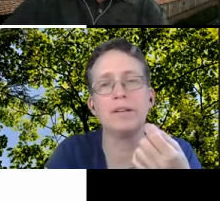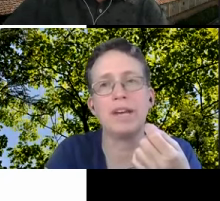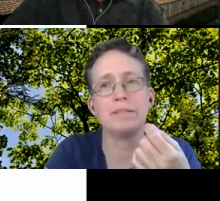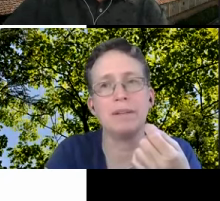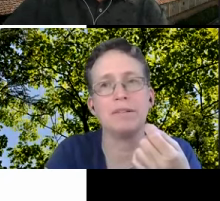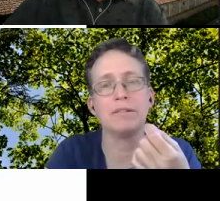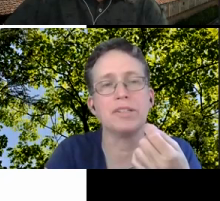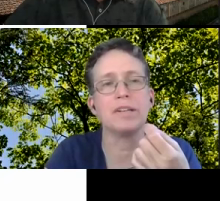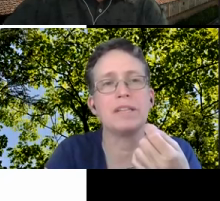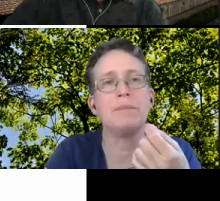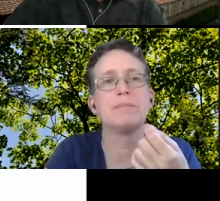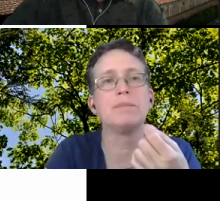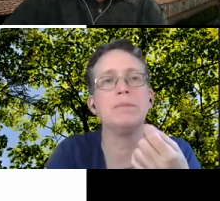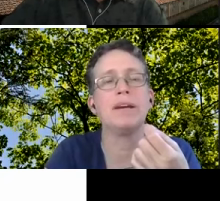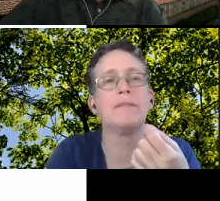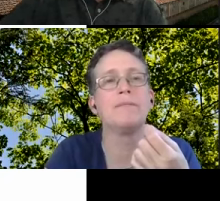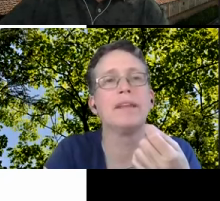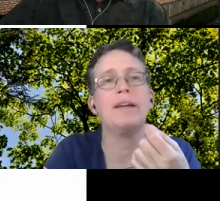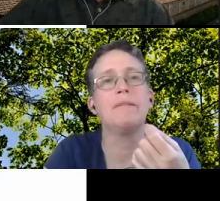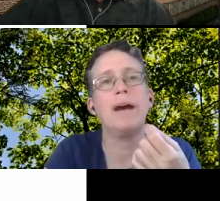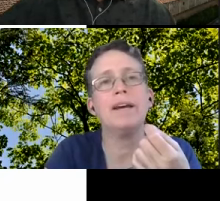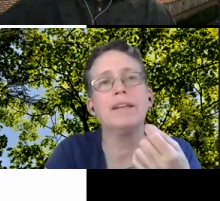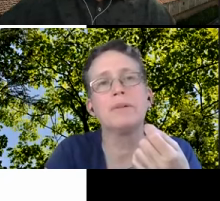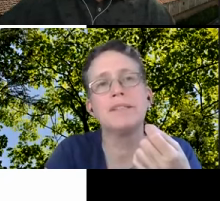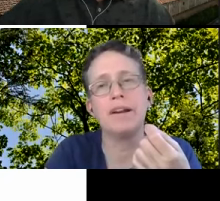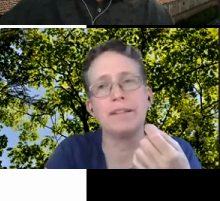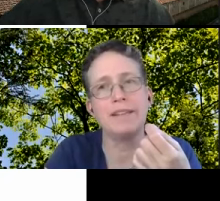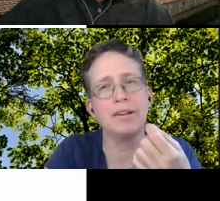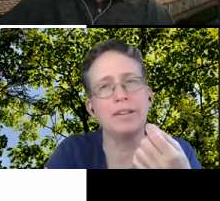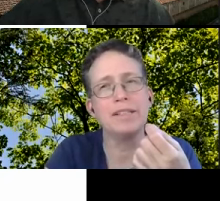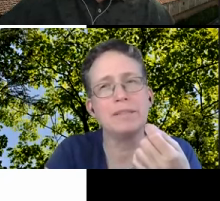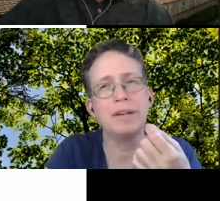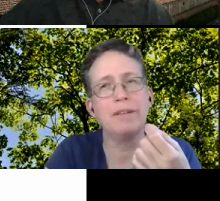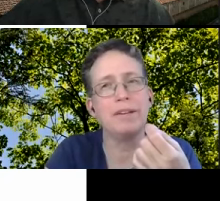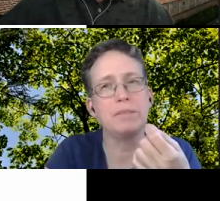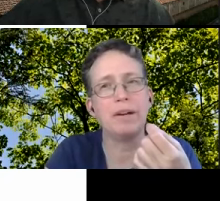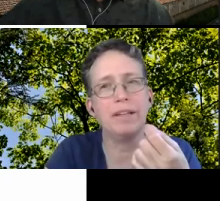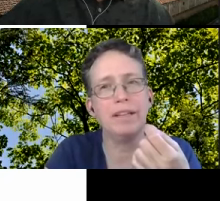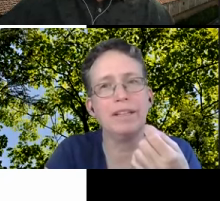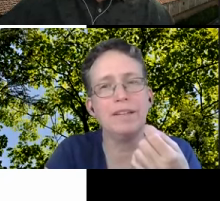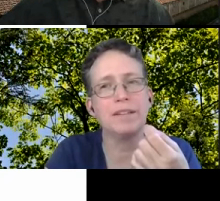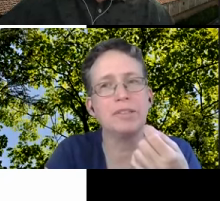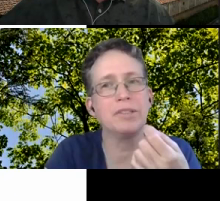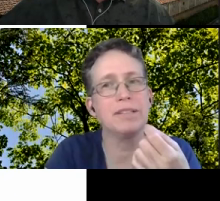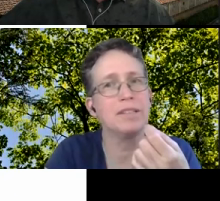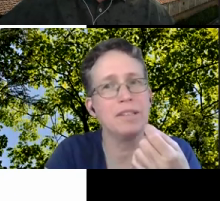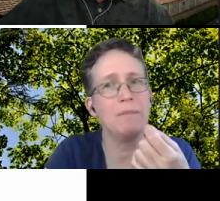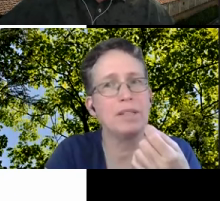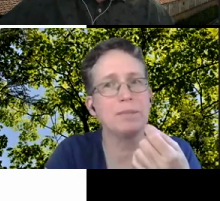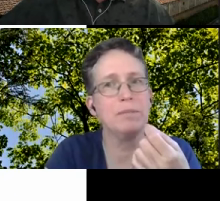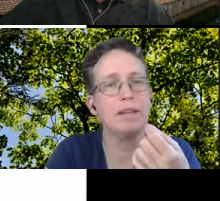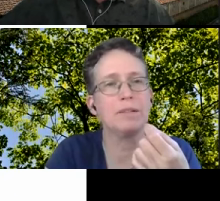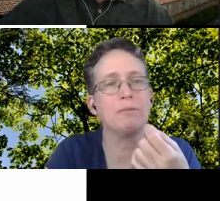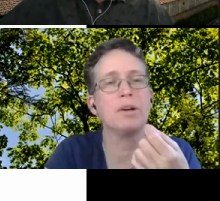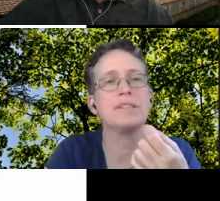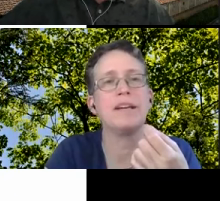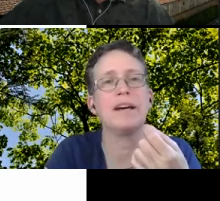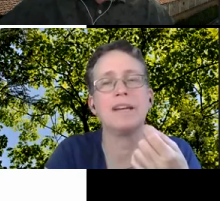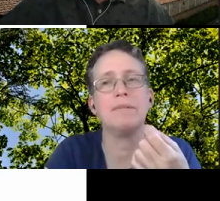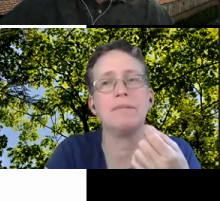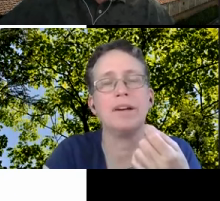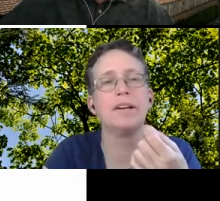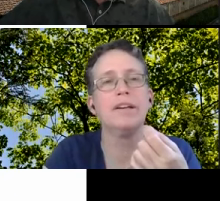yellow jasmine or gelsemium is blooming. And back in the woods there, it's that early spring where there's barely any leaves on the trees, and there's not much blooming in the forest